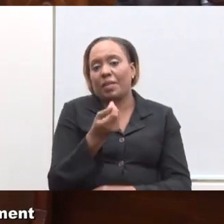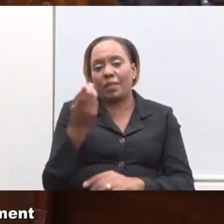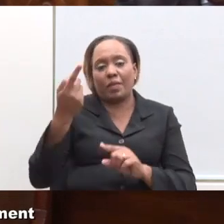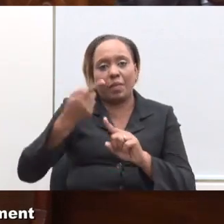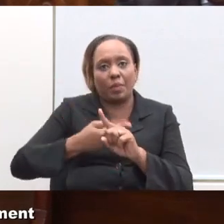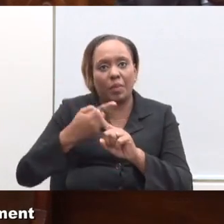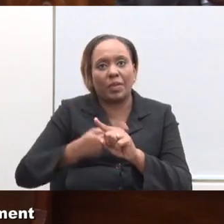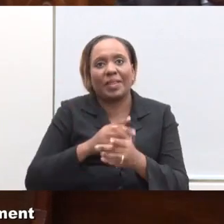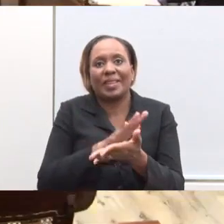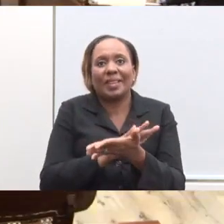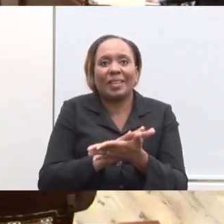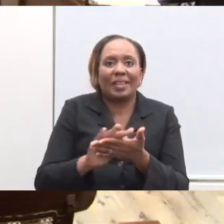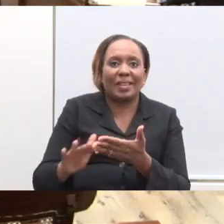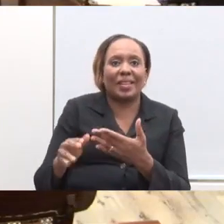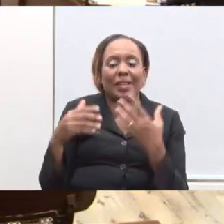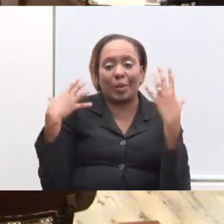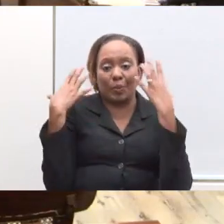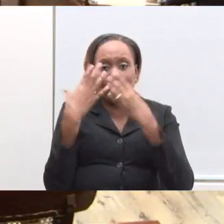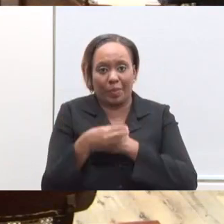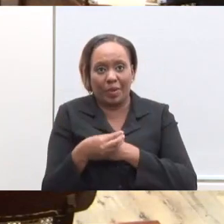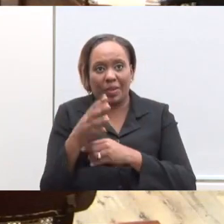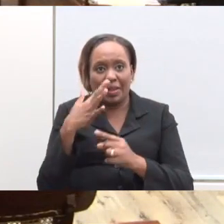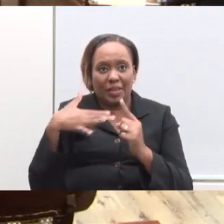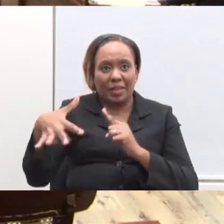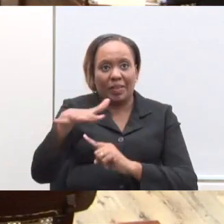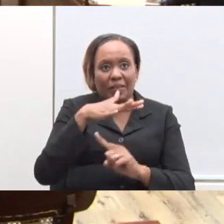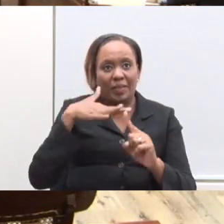a clean, pretty